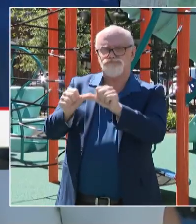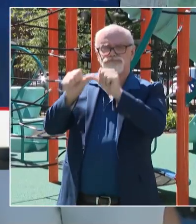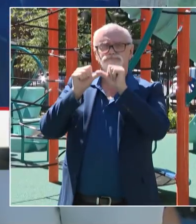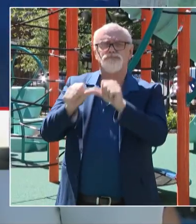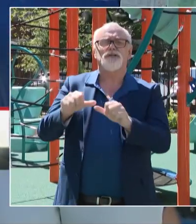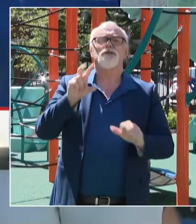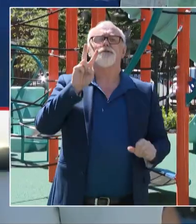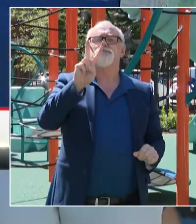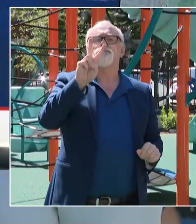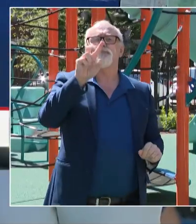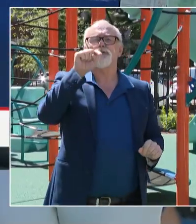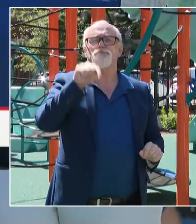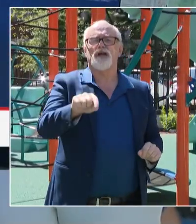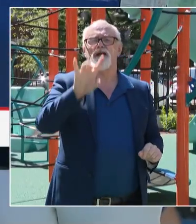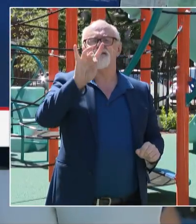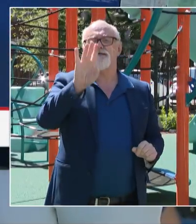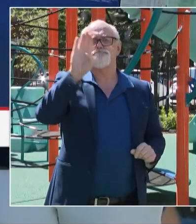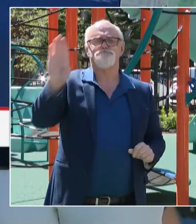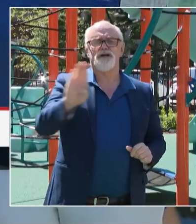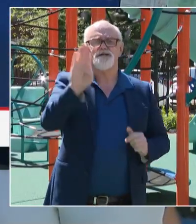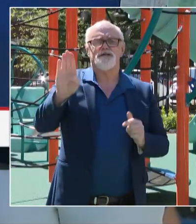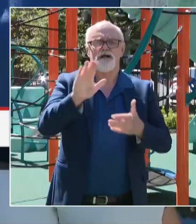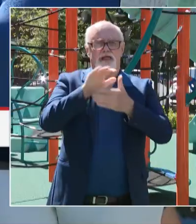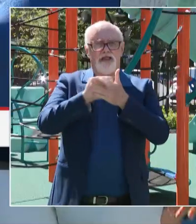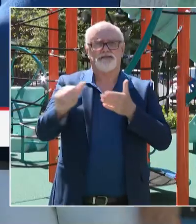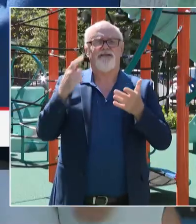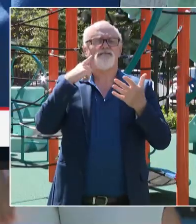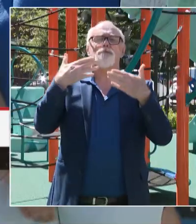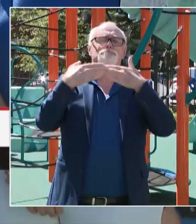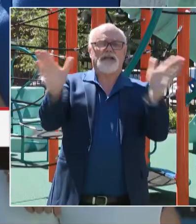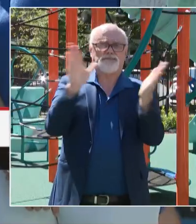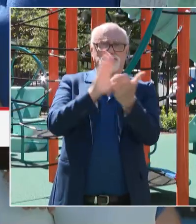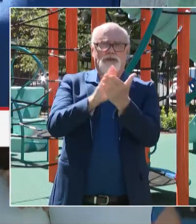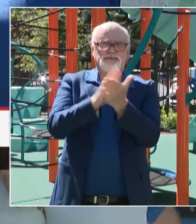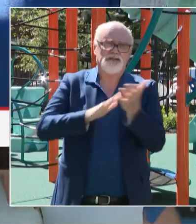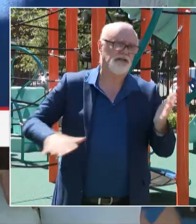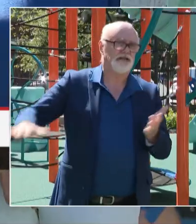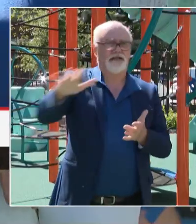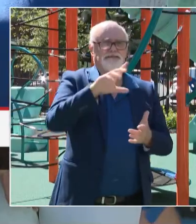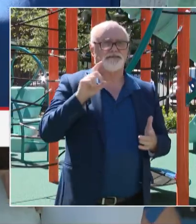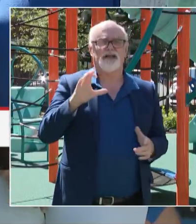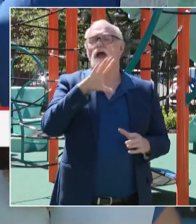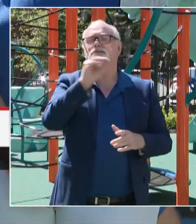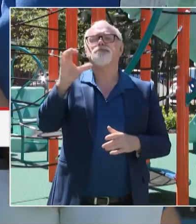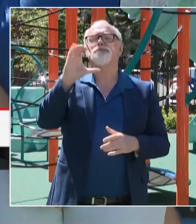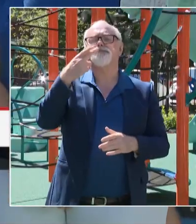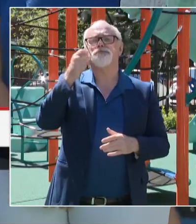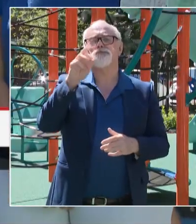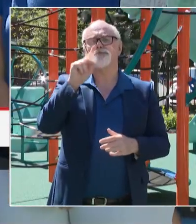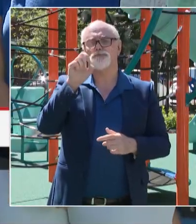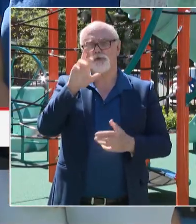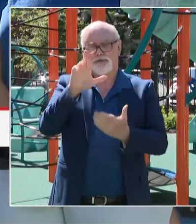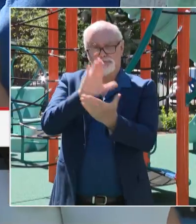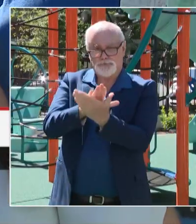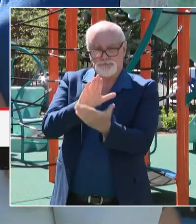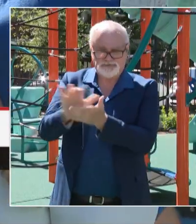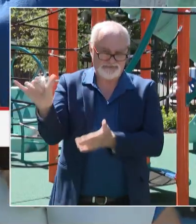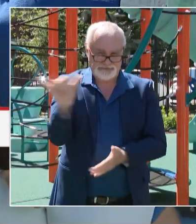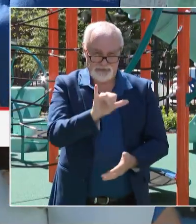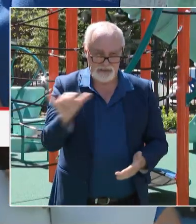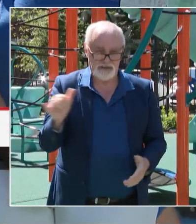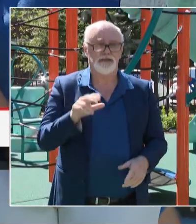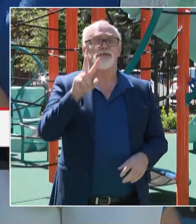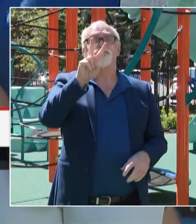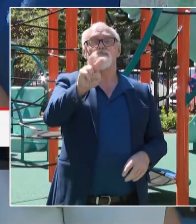to support DC public schools and DC public charter students, and $270 million to support